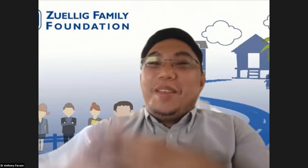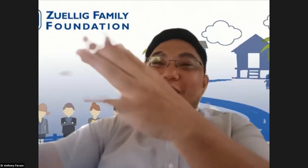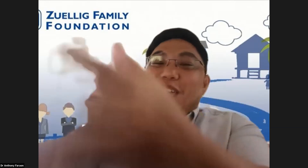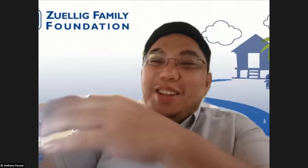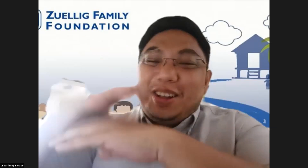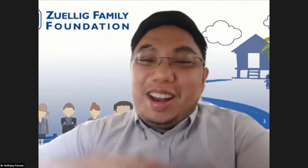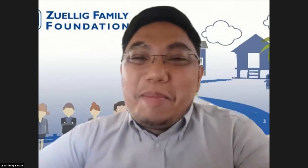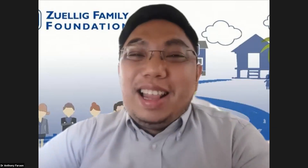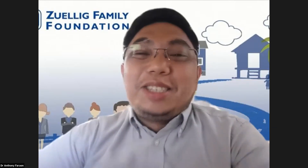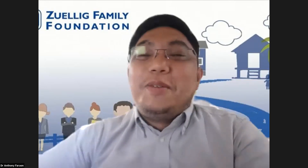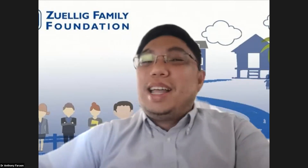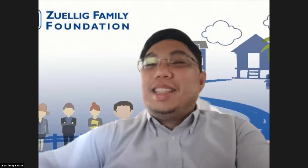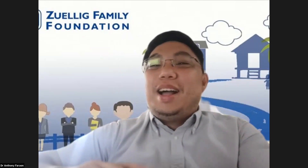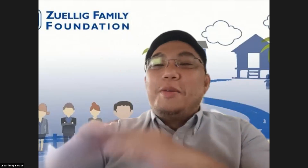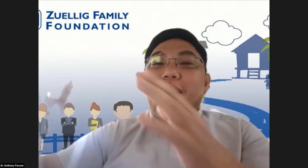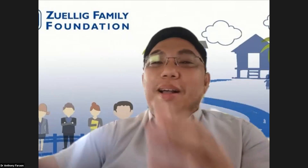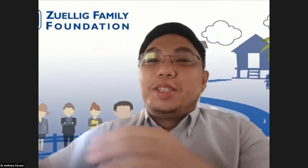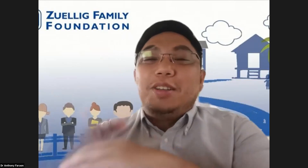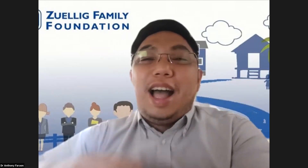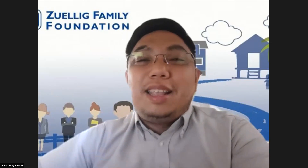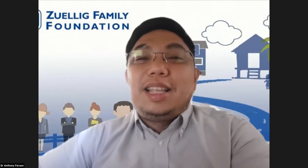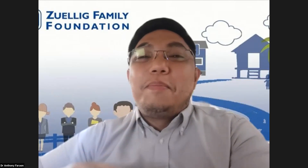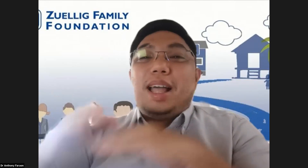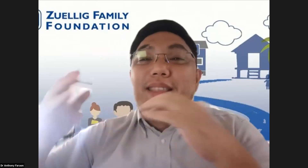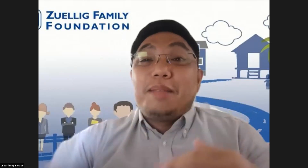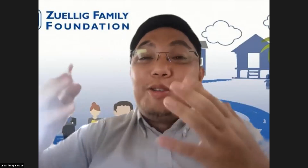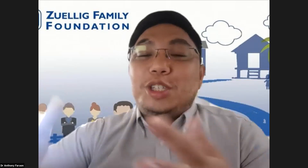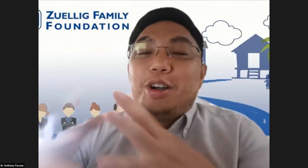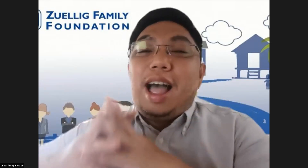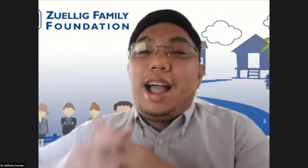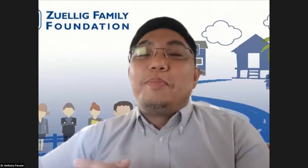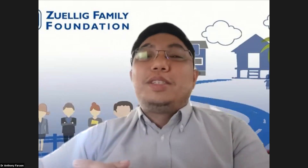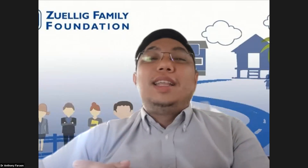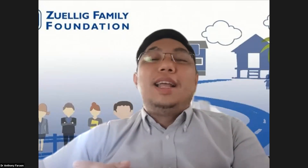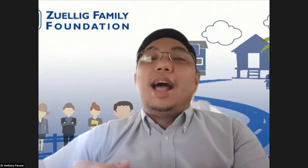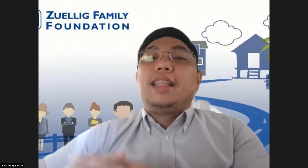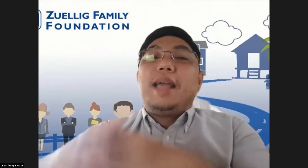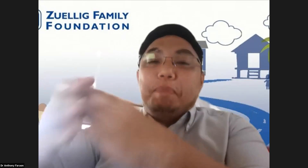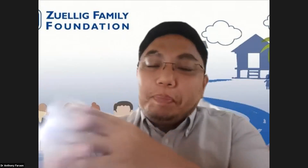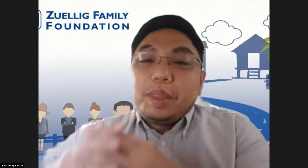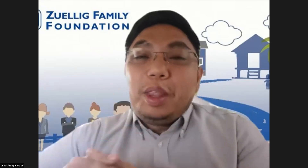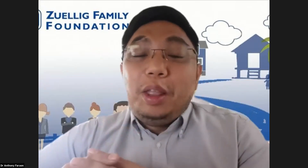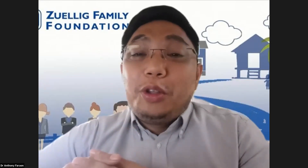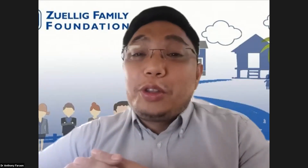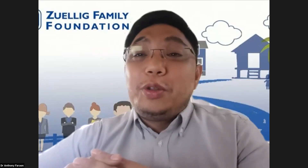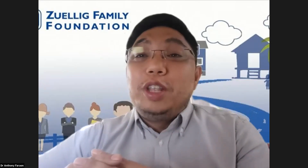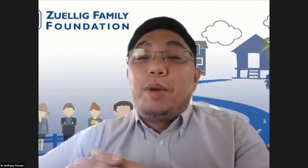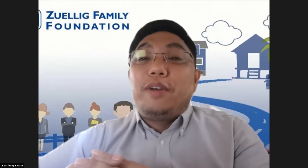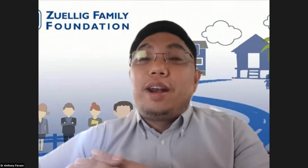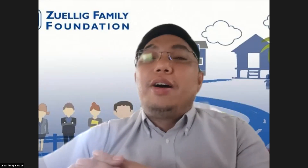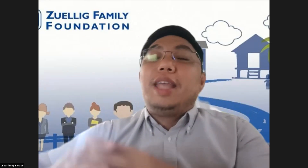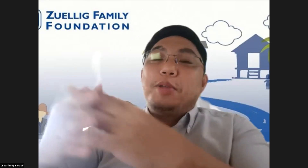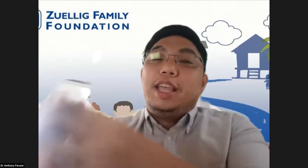Yeah. So, thank you, Dr. Marilen. So magandang umaga po sa inyong lahat. Isang maganda at malusog na araw po sa kanilang lahat. I'm Dr. Tony